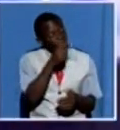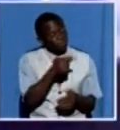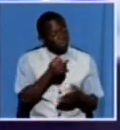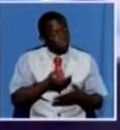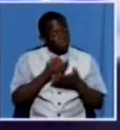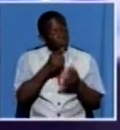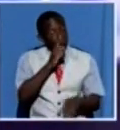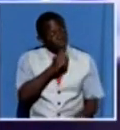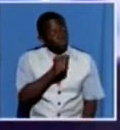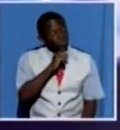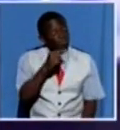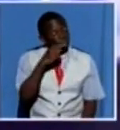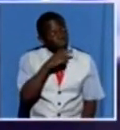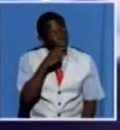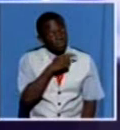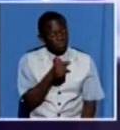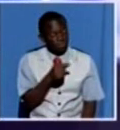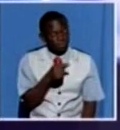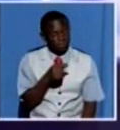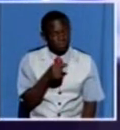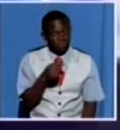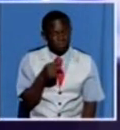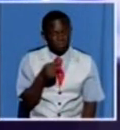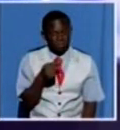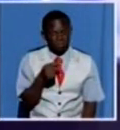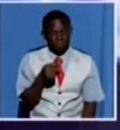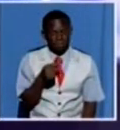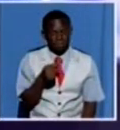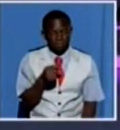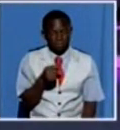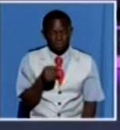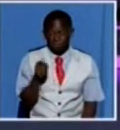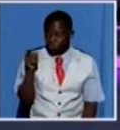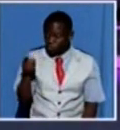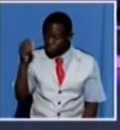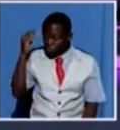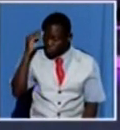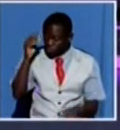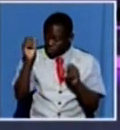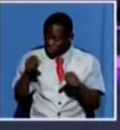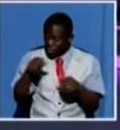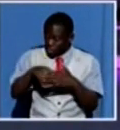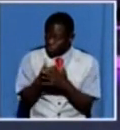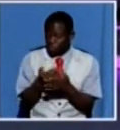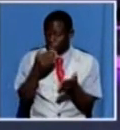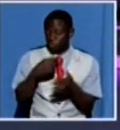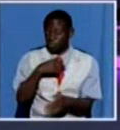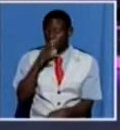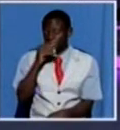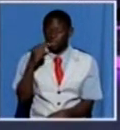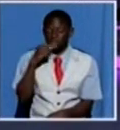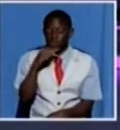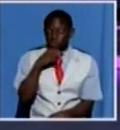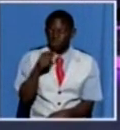you be able to know that today, if it comes from you as the minister, who is going to doubt you if you are ahead